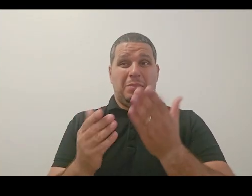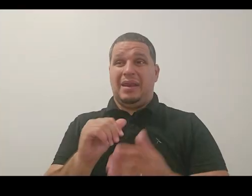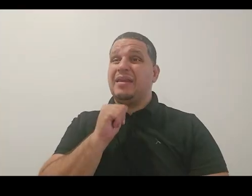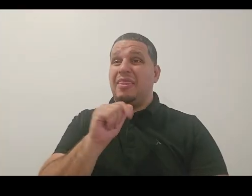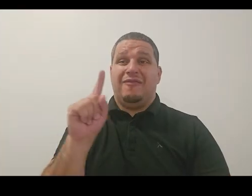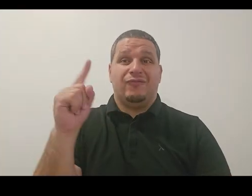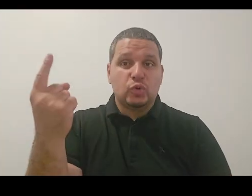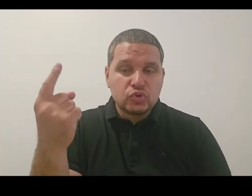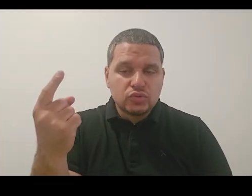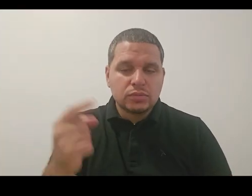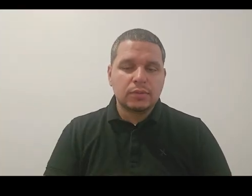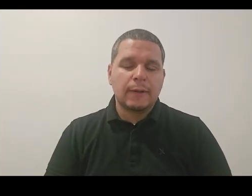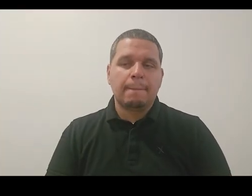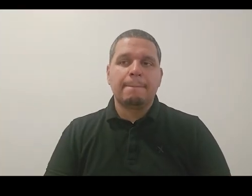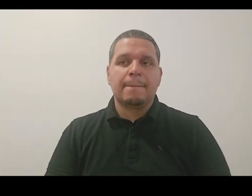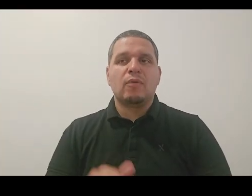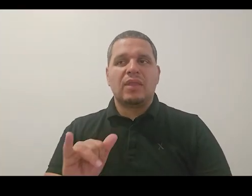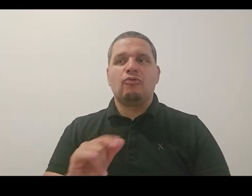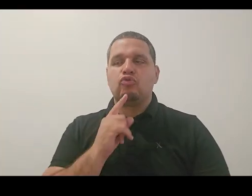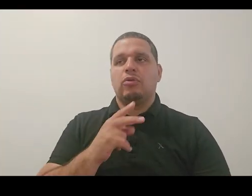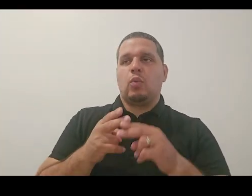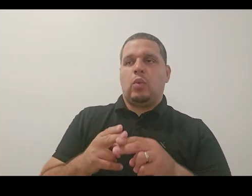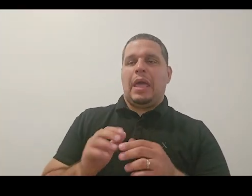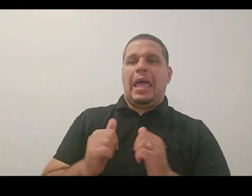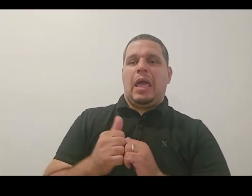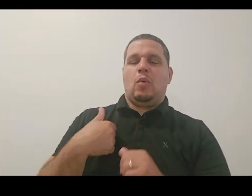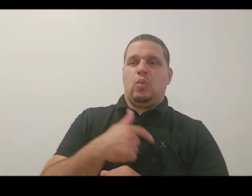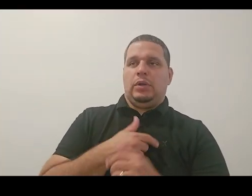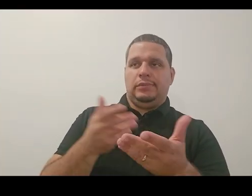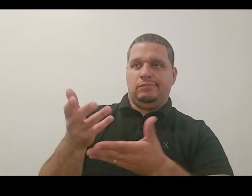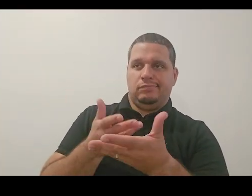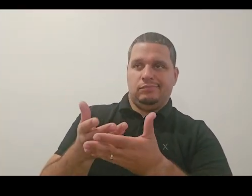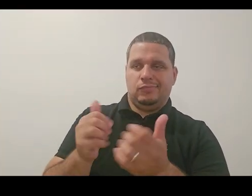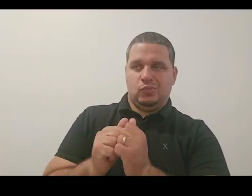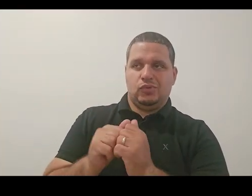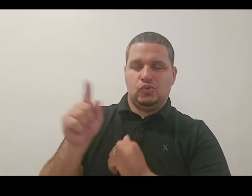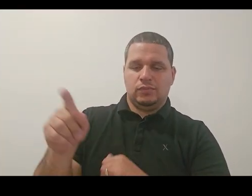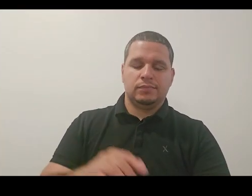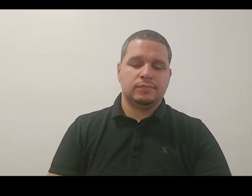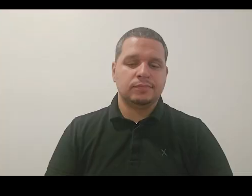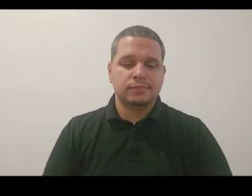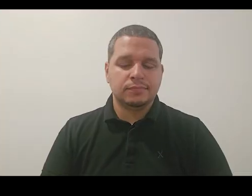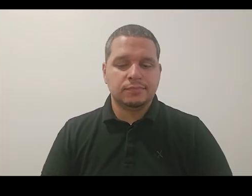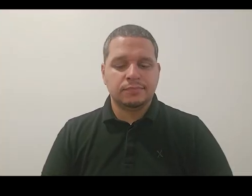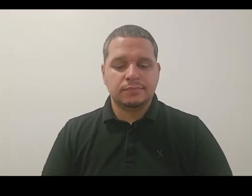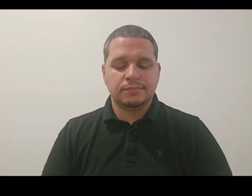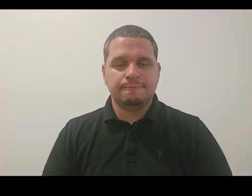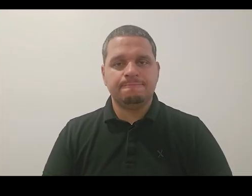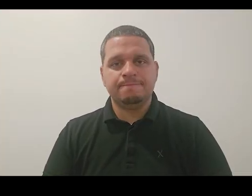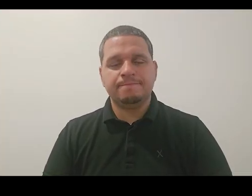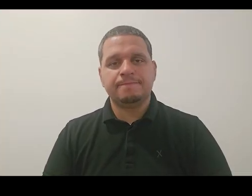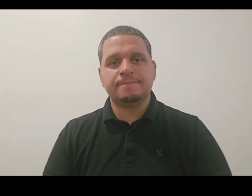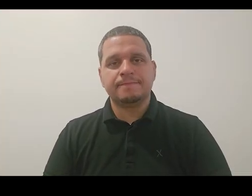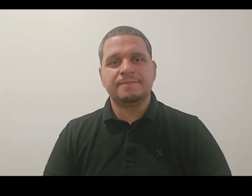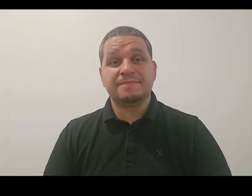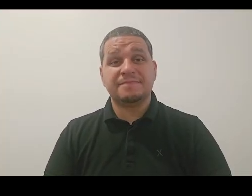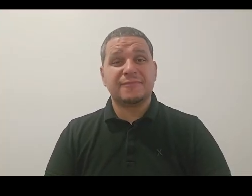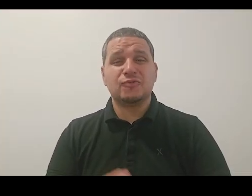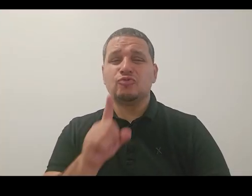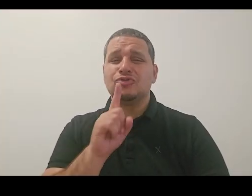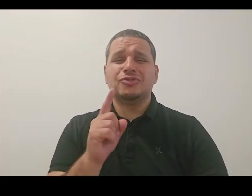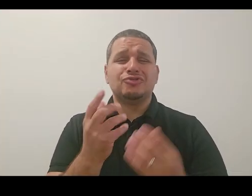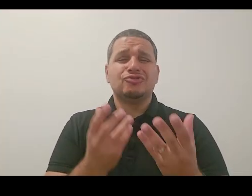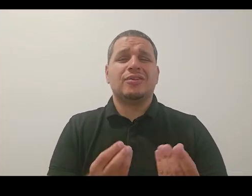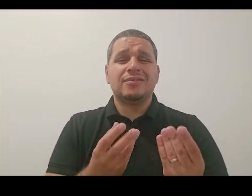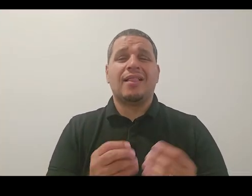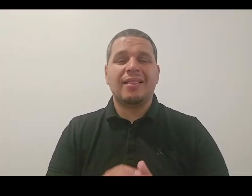acknowledge that you're probably not the first. And so that weighs on how we interact or can weigh on how someone might interact with